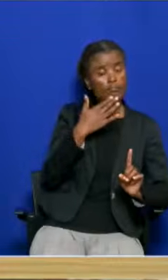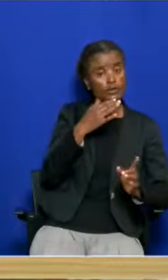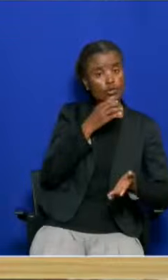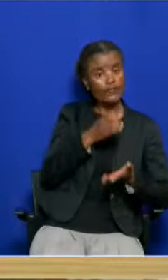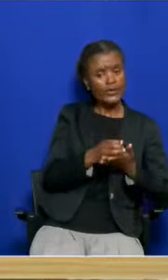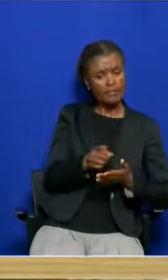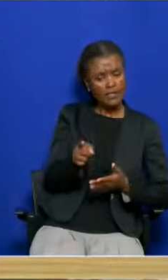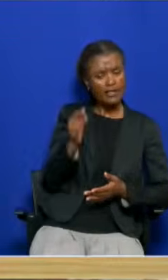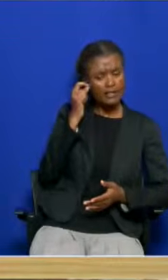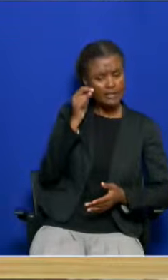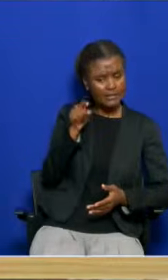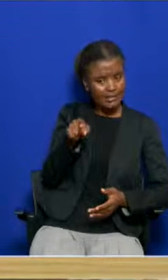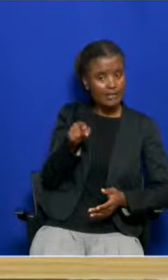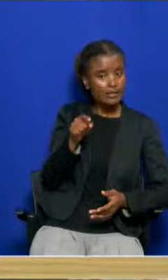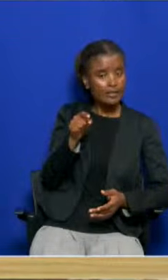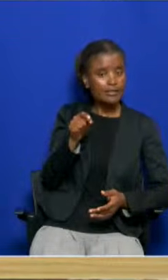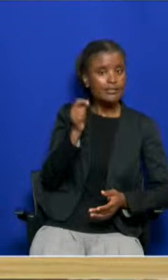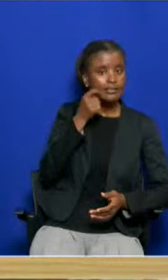words.